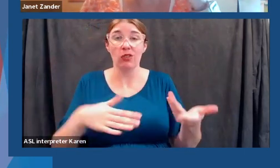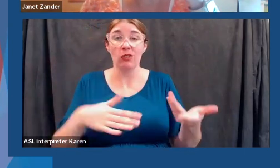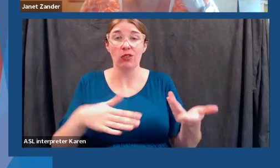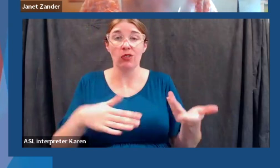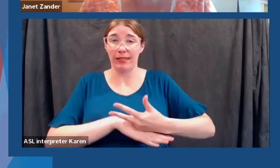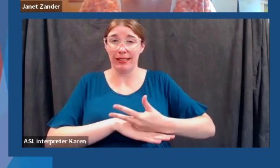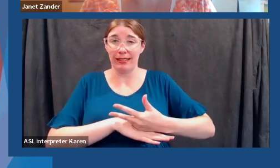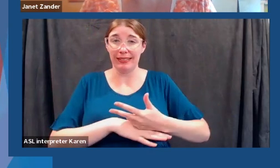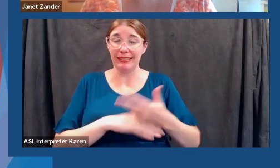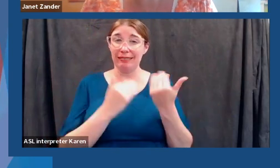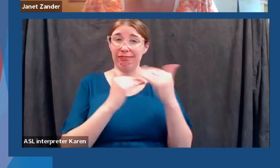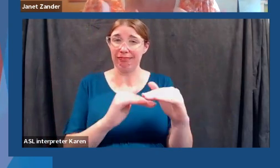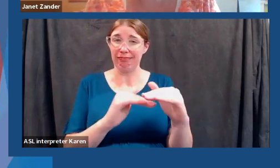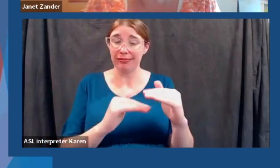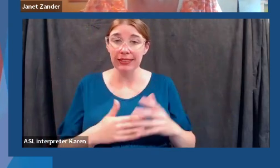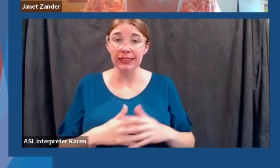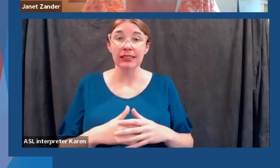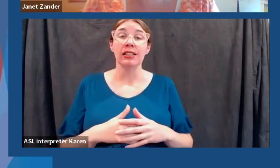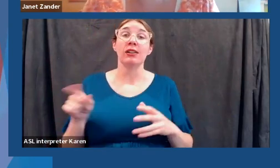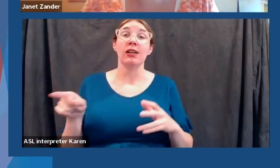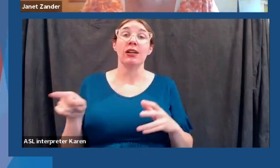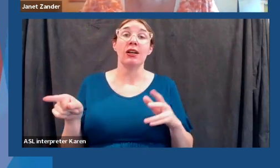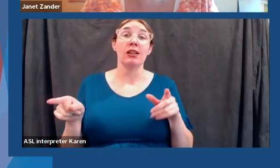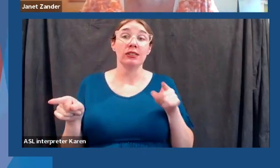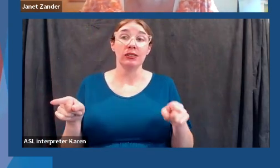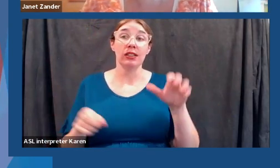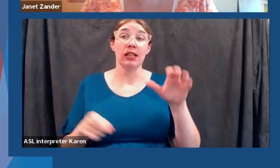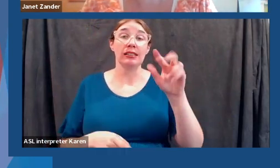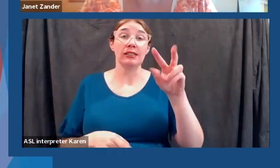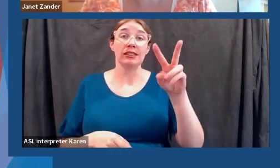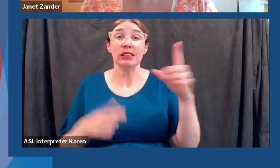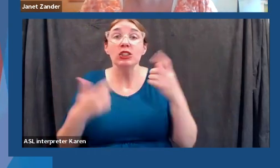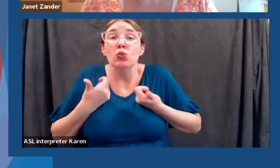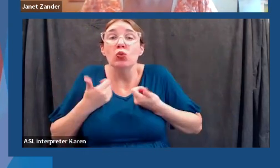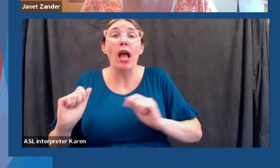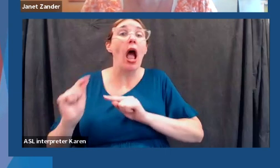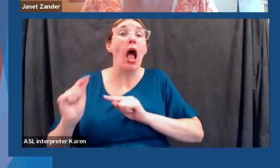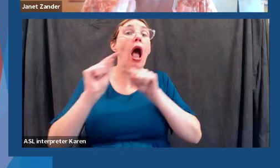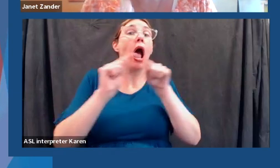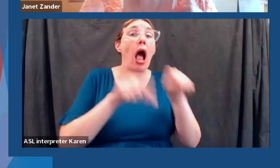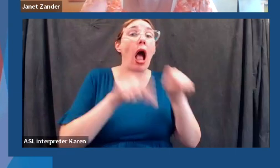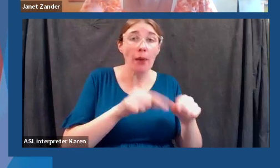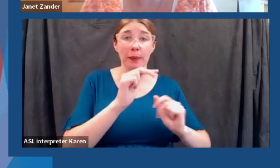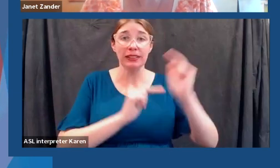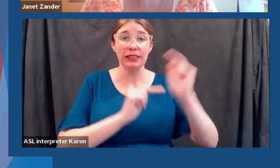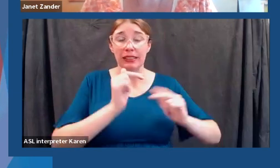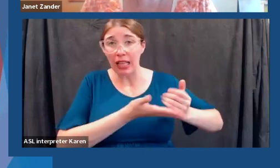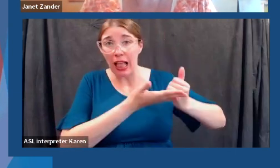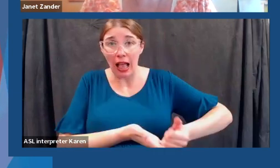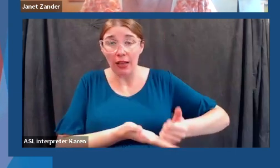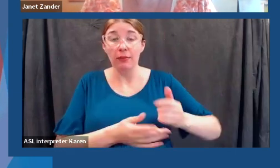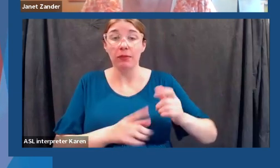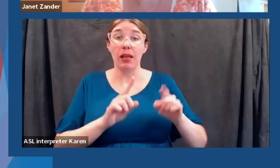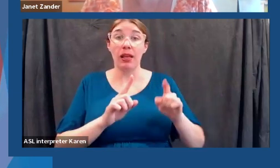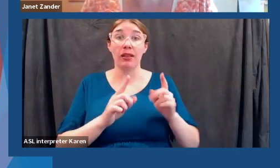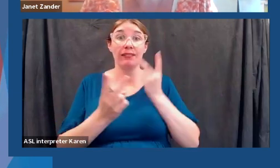are election registration officials, will try to come out to the facilities during that time. but their visits may not